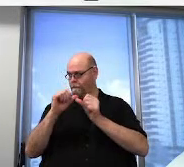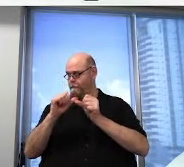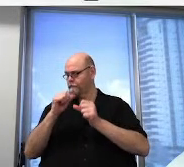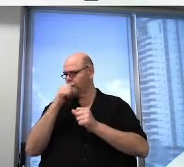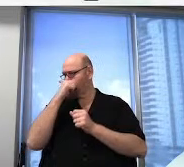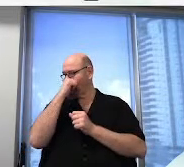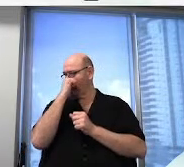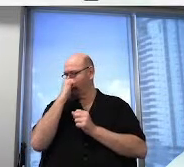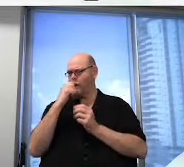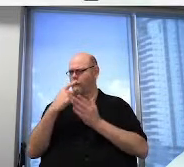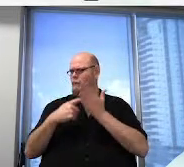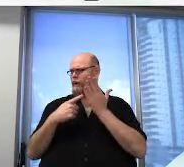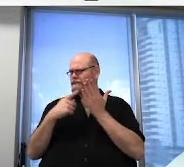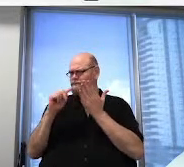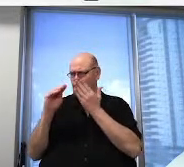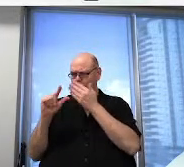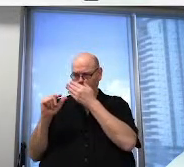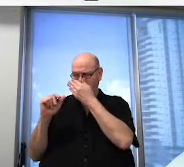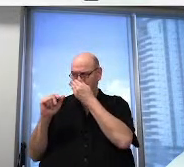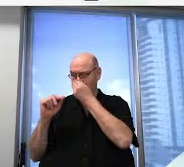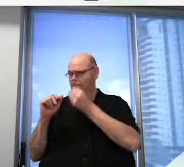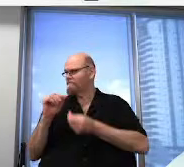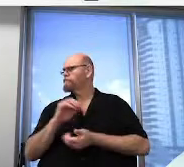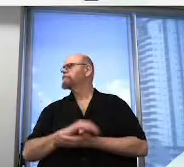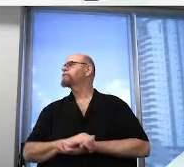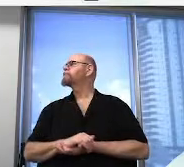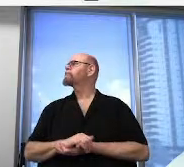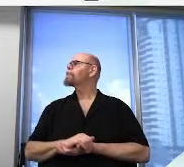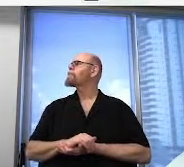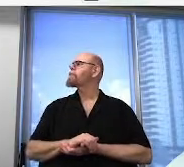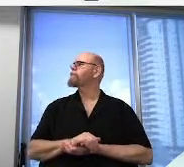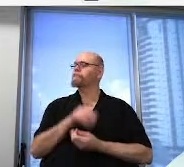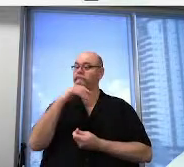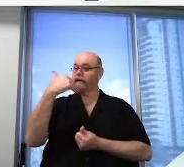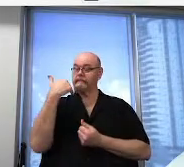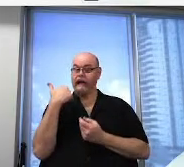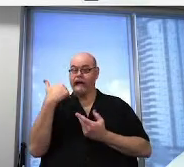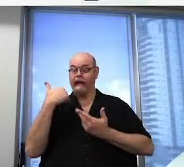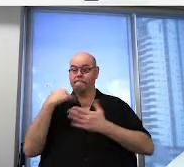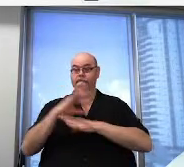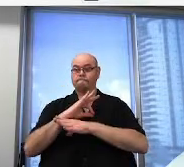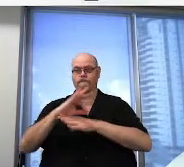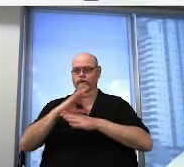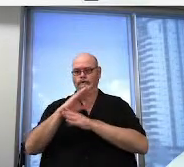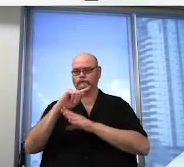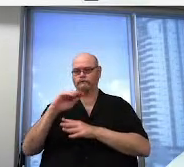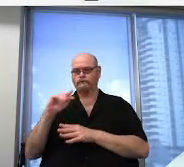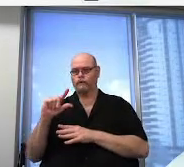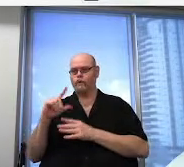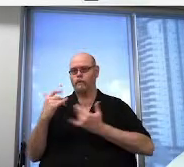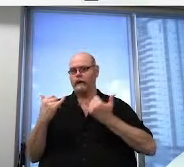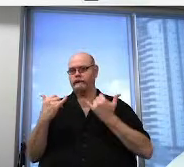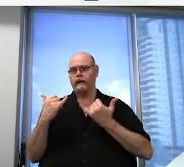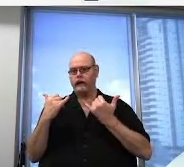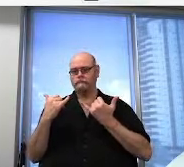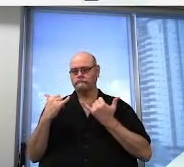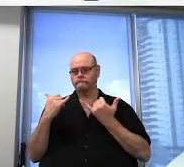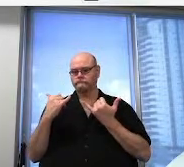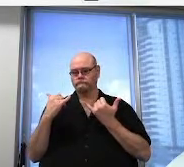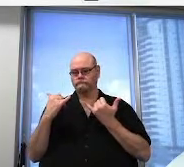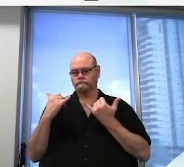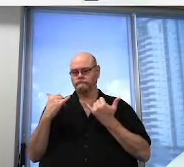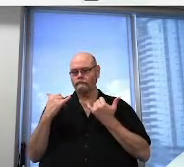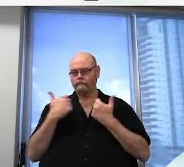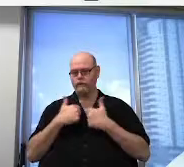Just tell us how this tool works. What is it? This is not a tool that we actually have functional at this point in time. It's something